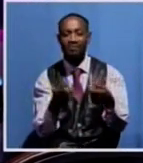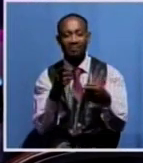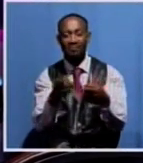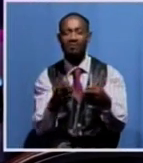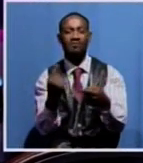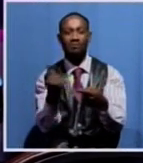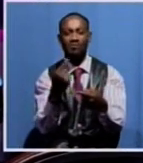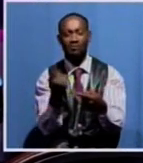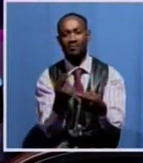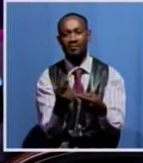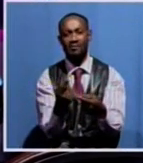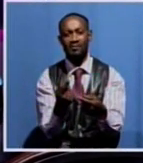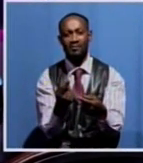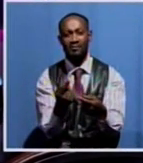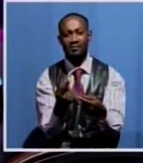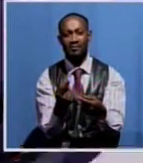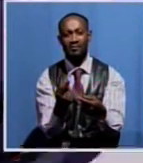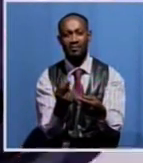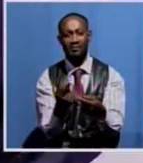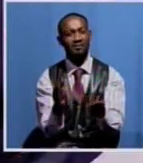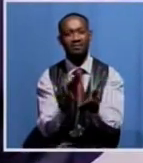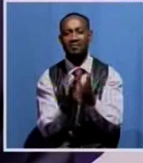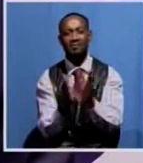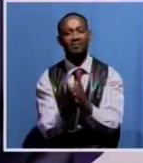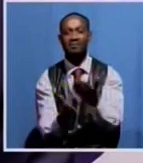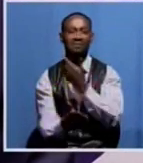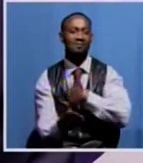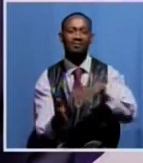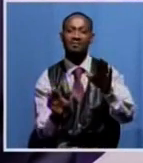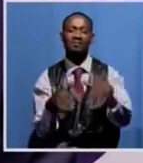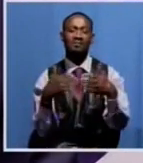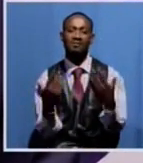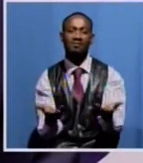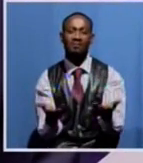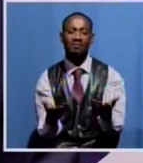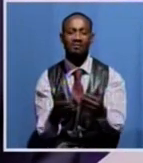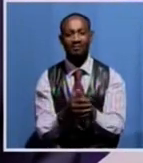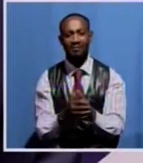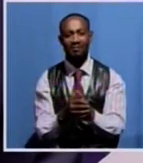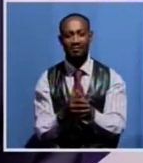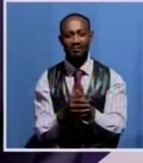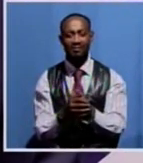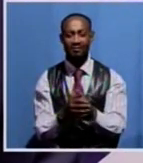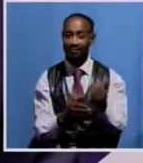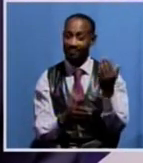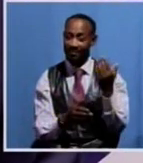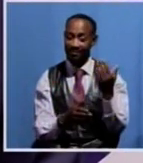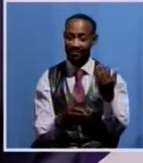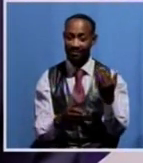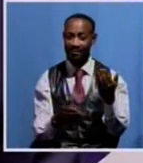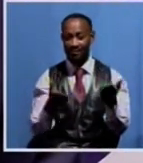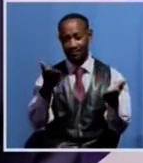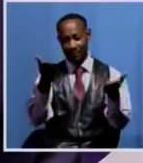go into inactivity, worse than it is right now. I mean, I was comparing